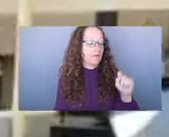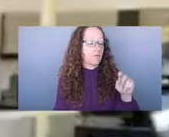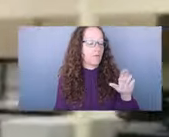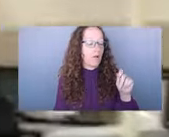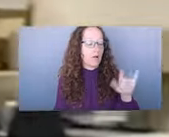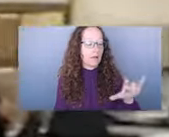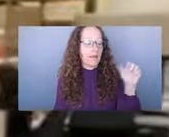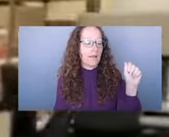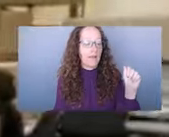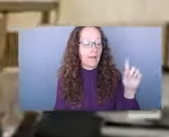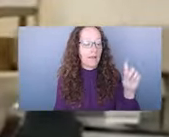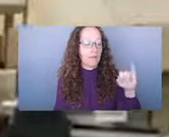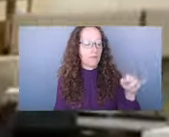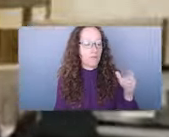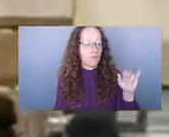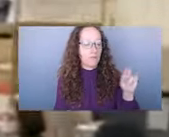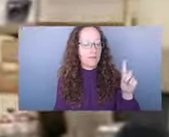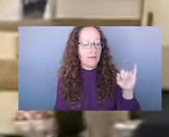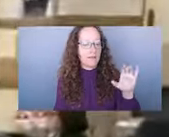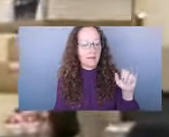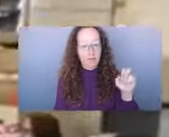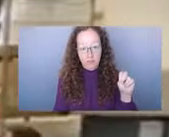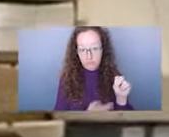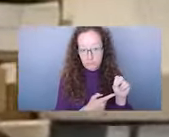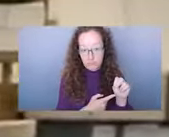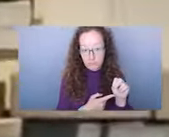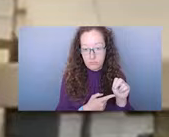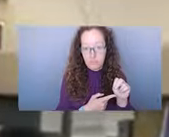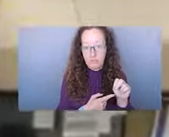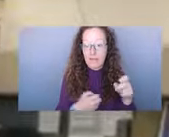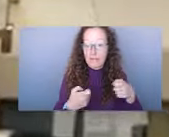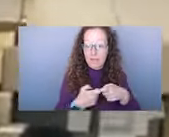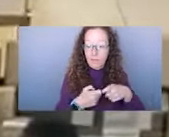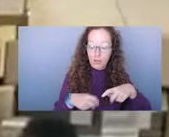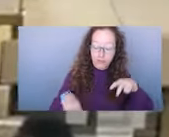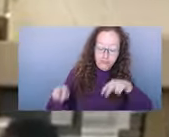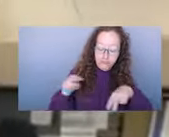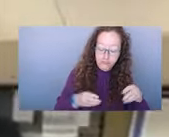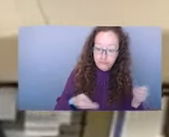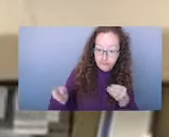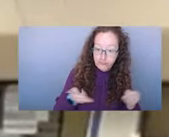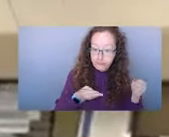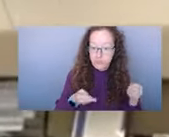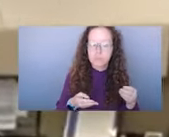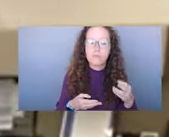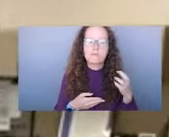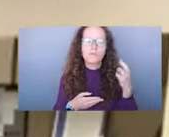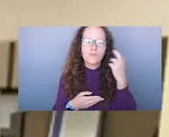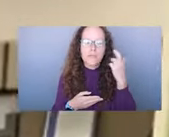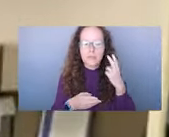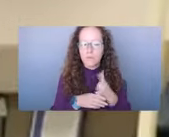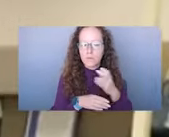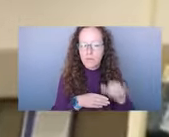use electronic adjudication. And well, one of the reasons is because we need to be able to review a